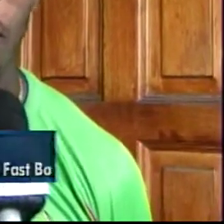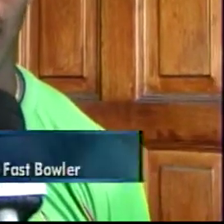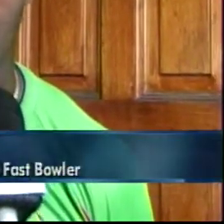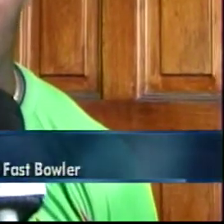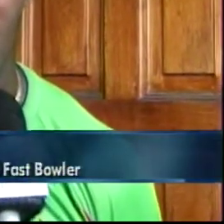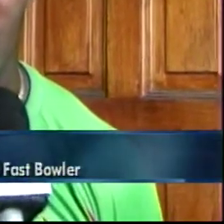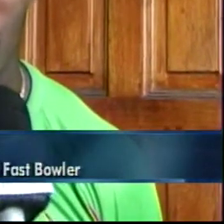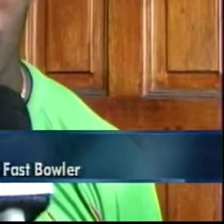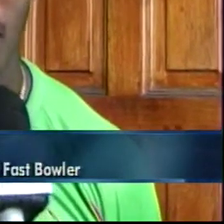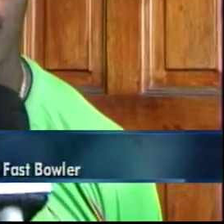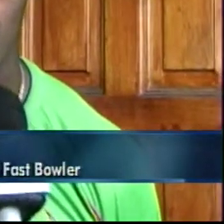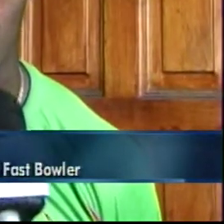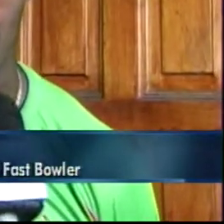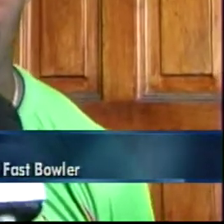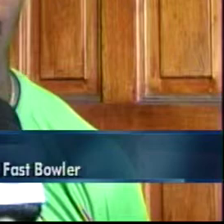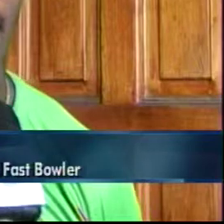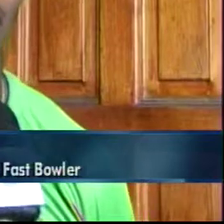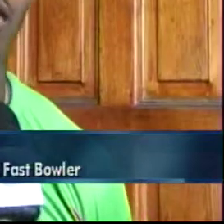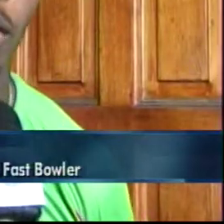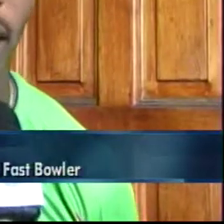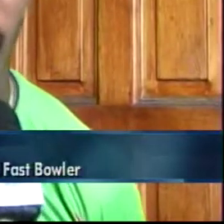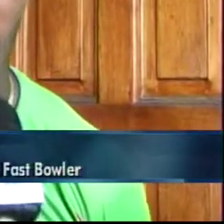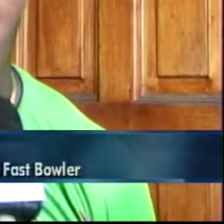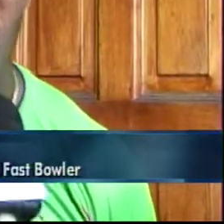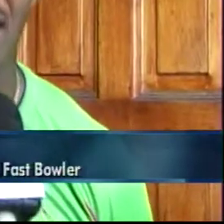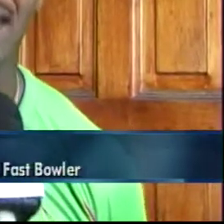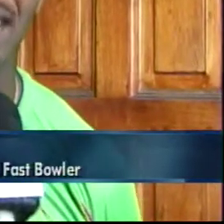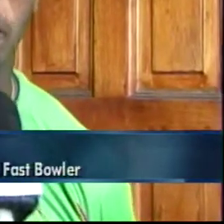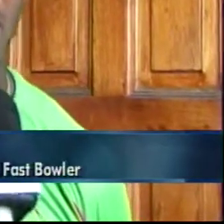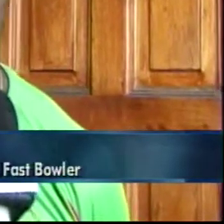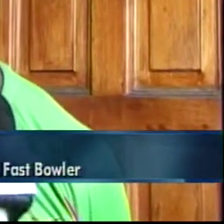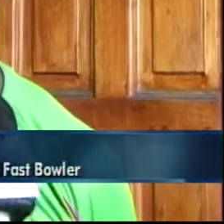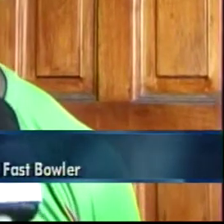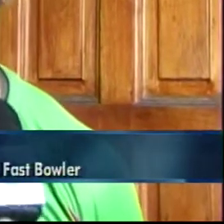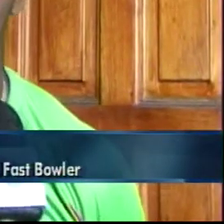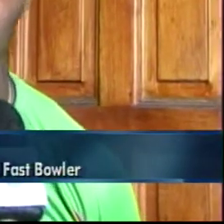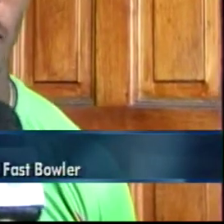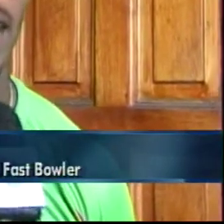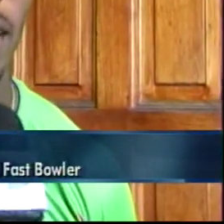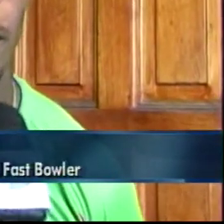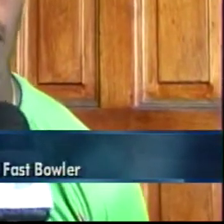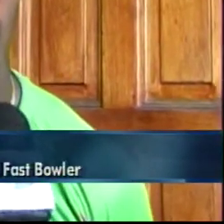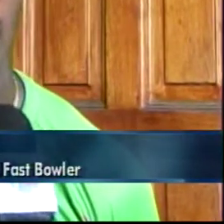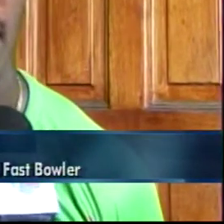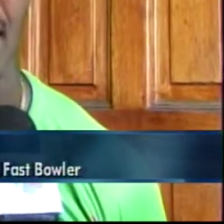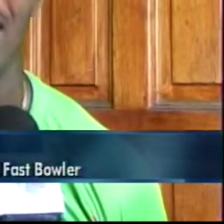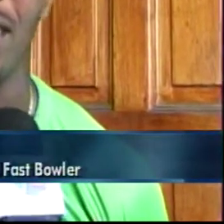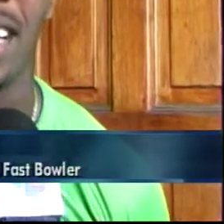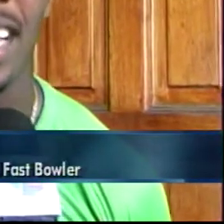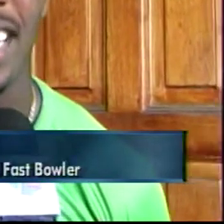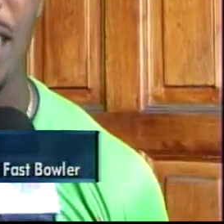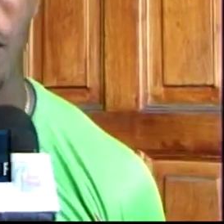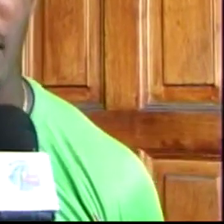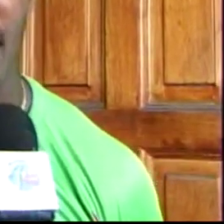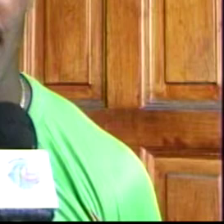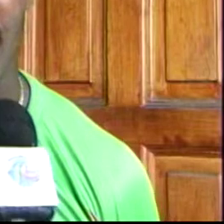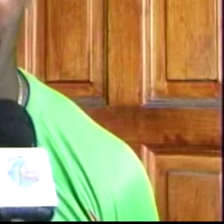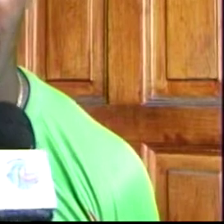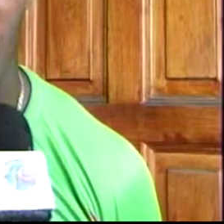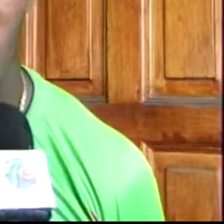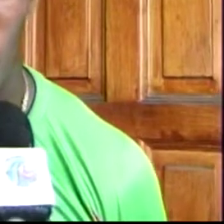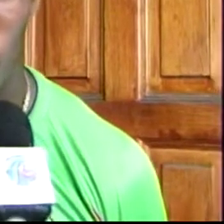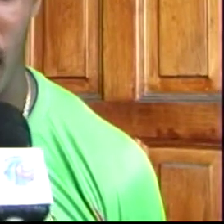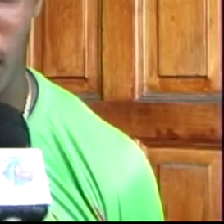hard for fast bowlers. You know, you really have to work hard just to get one wicket, whereas the pitches are more spinner friendly if you actually look at it. So it's not really a case